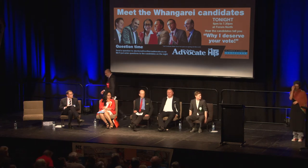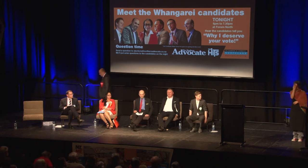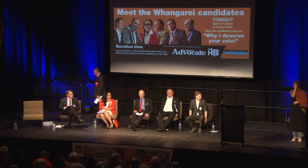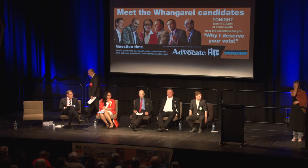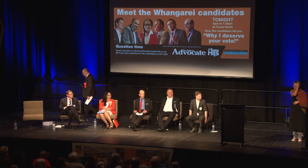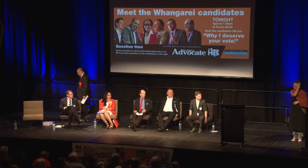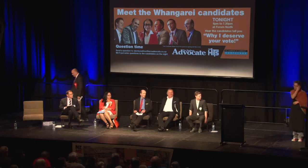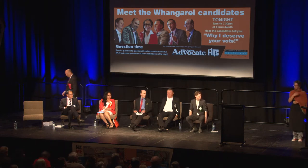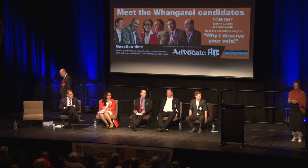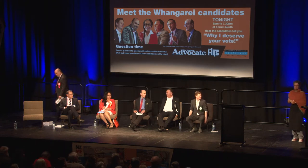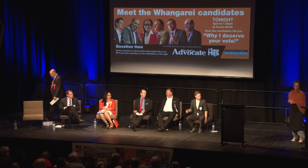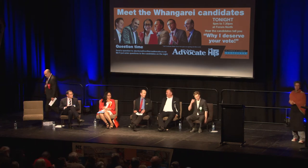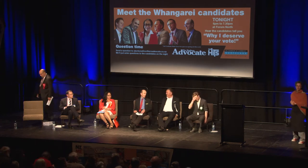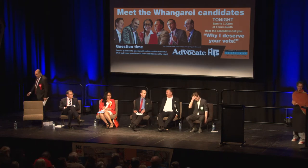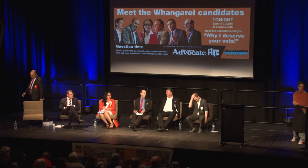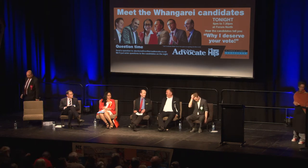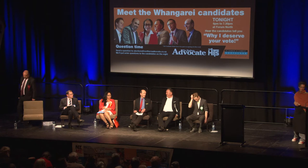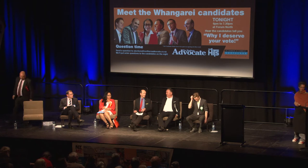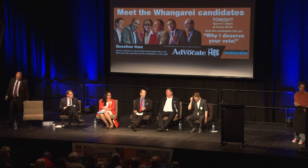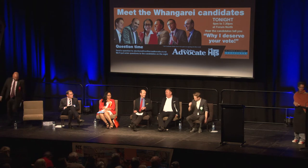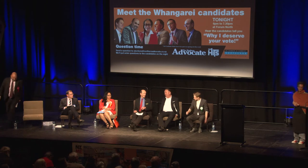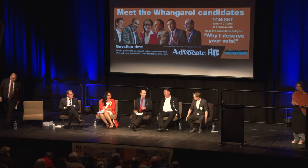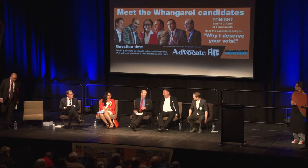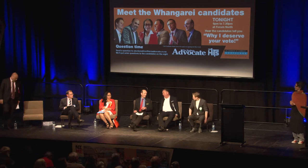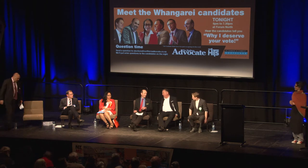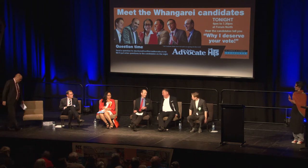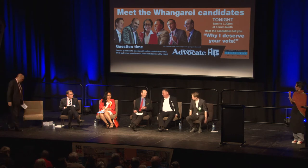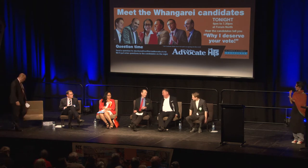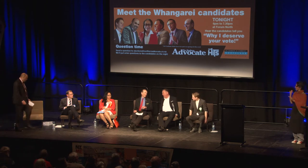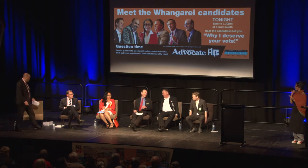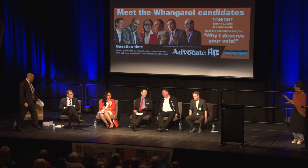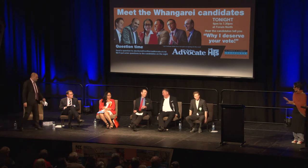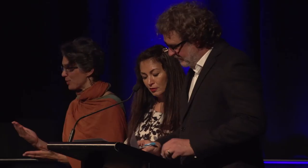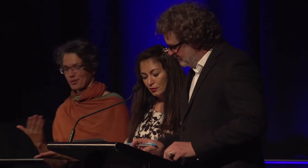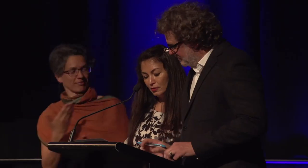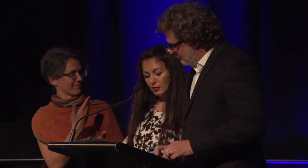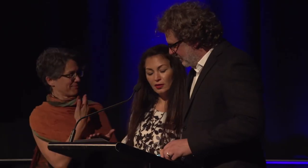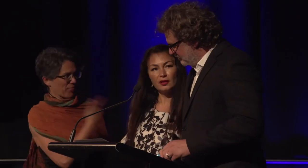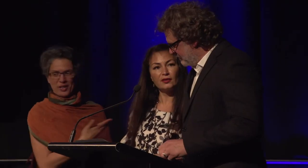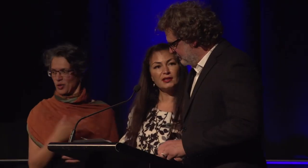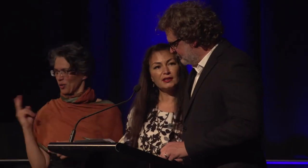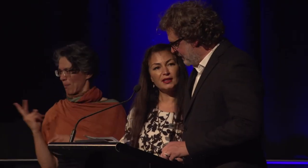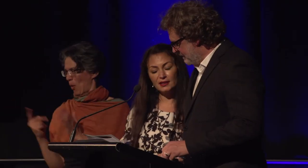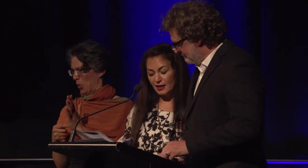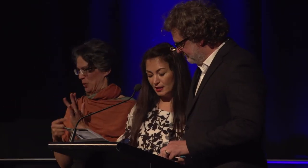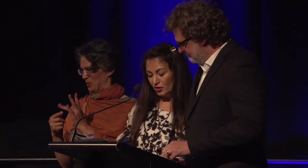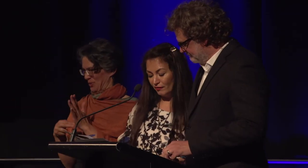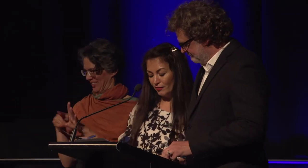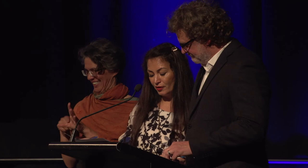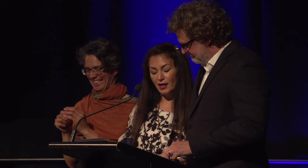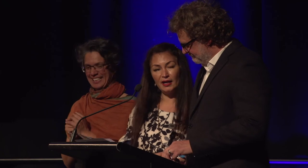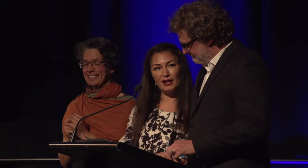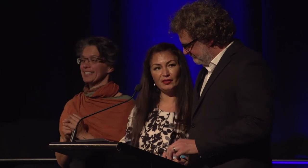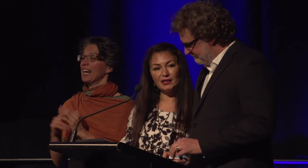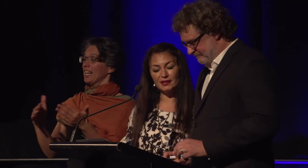Thank you, Tony Savage, and thank you, Tony, from the Chamber of Commerce. Right, Charmaine. This is our section